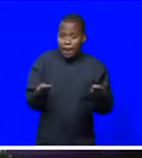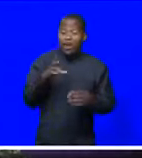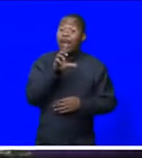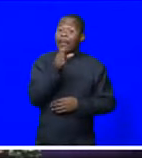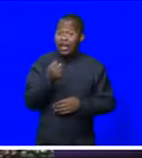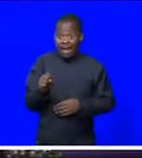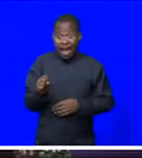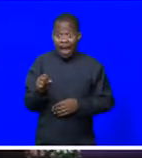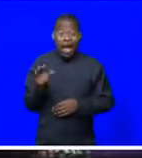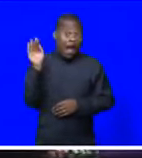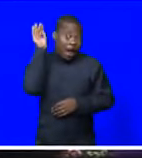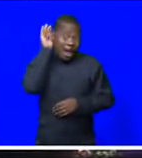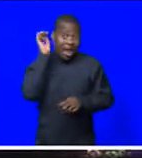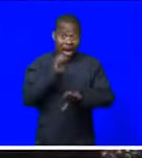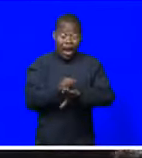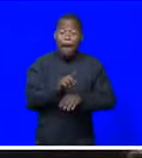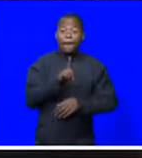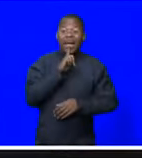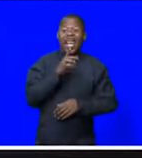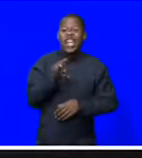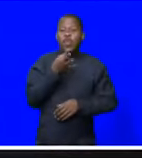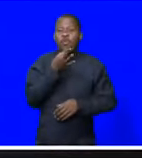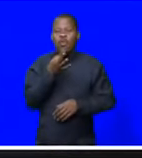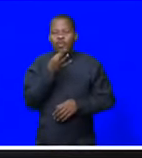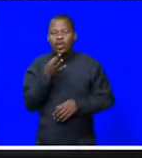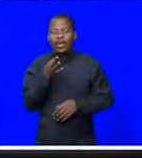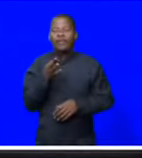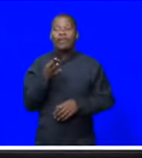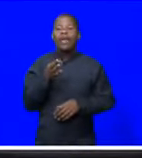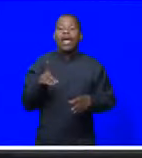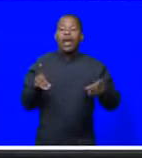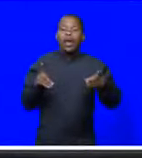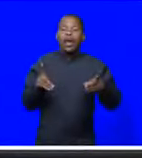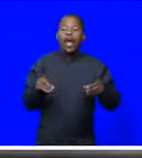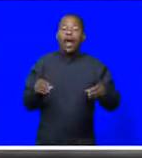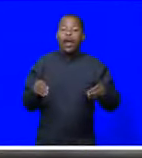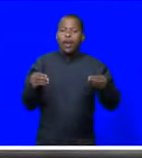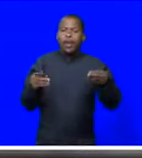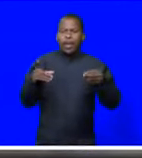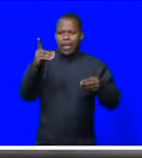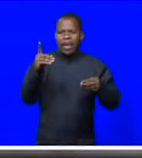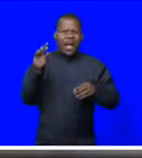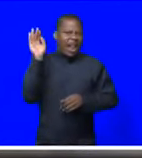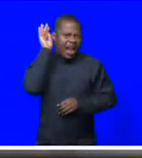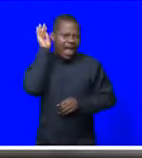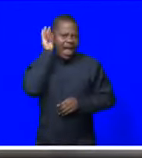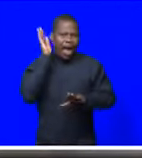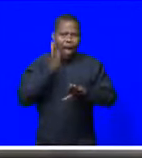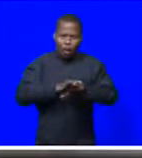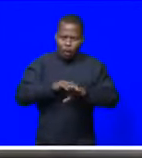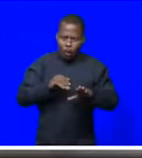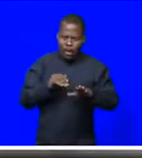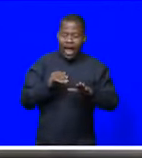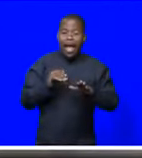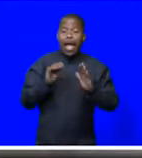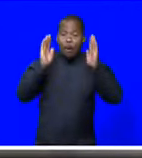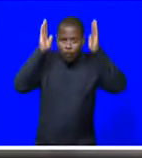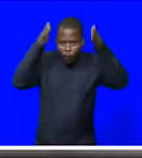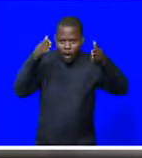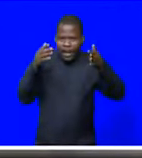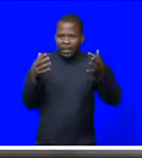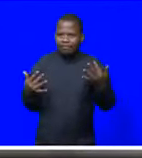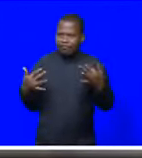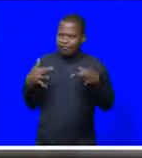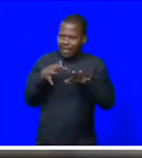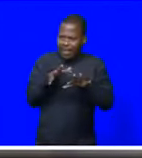lesabakhulile bamvule mhlambe masalon insha nje utholaphi